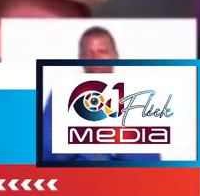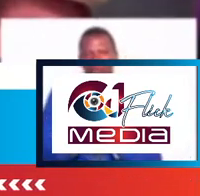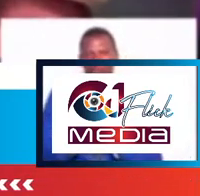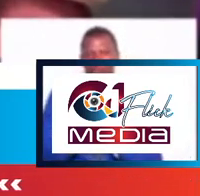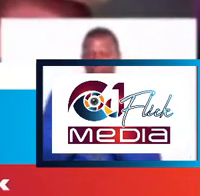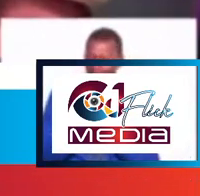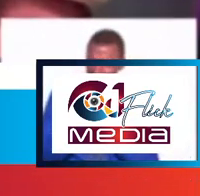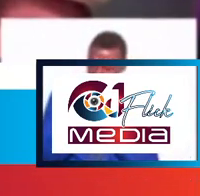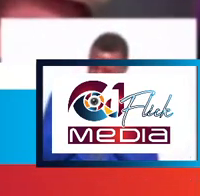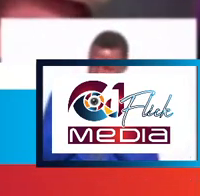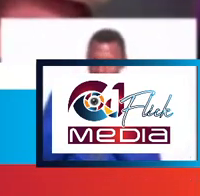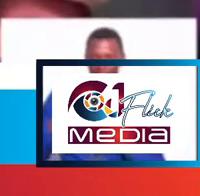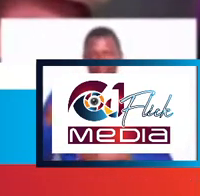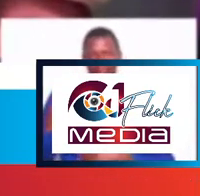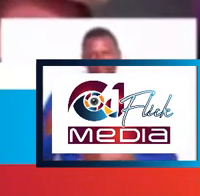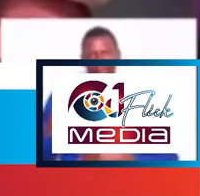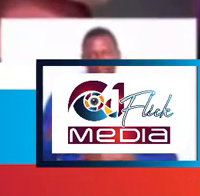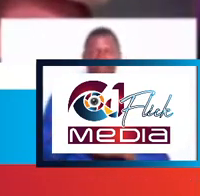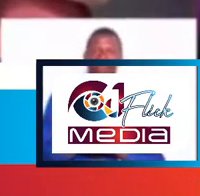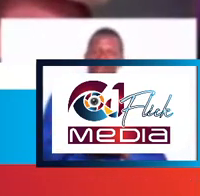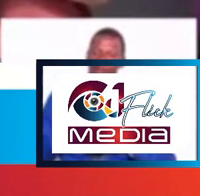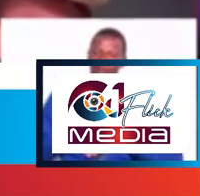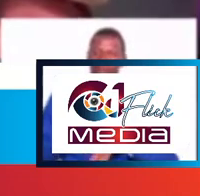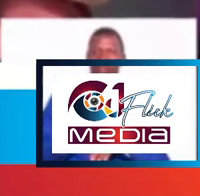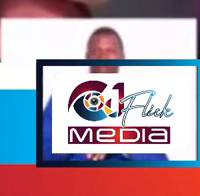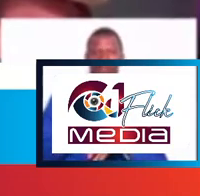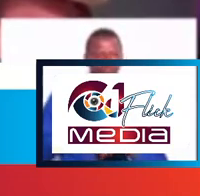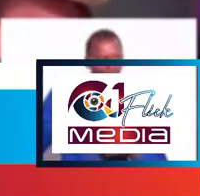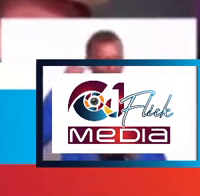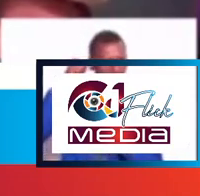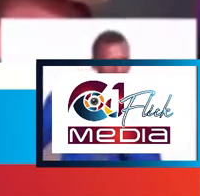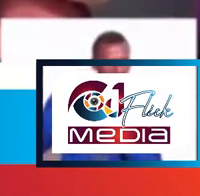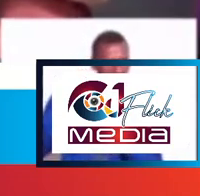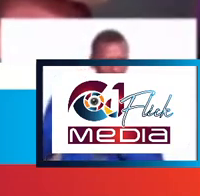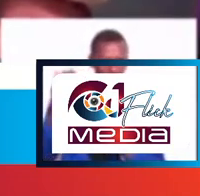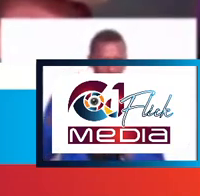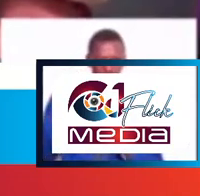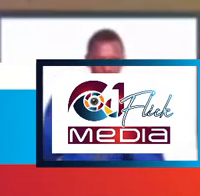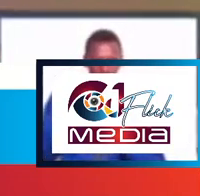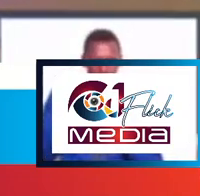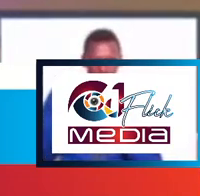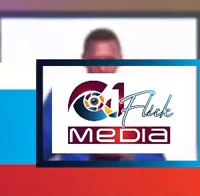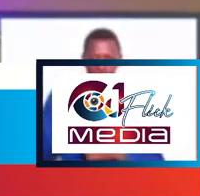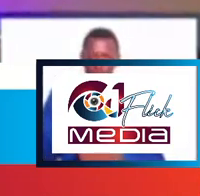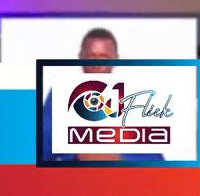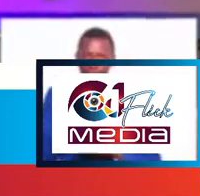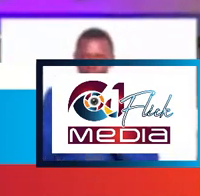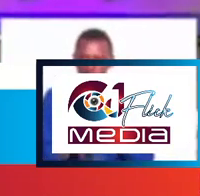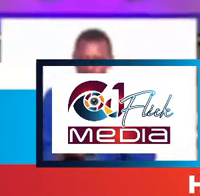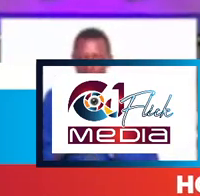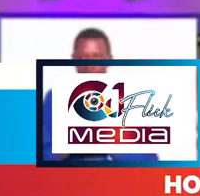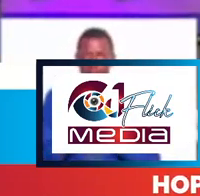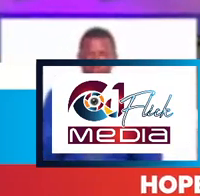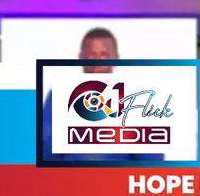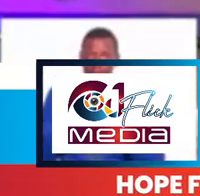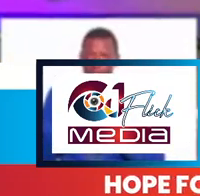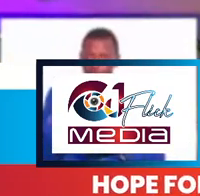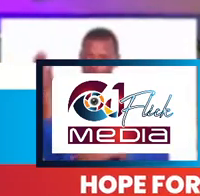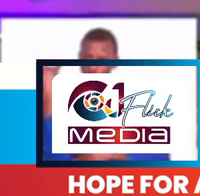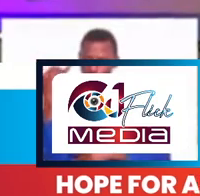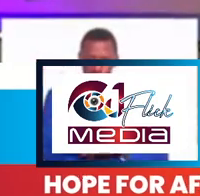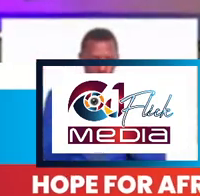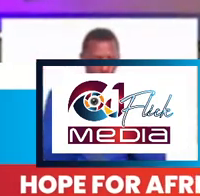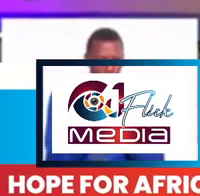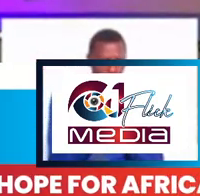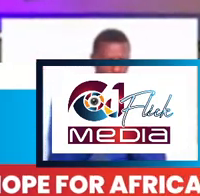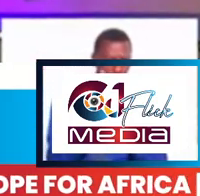enough time to pray. I remember I quoted Ellen White here when she said that if you used to pray 2 times a day,